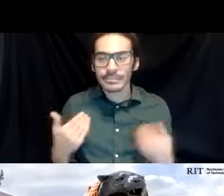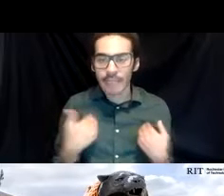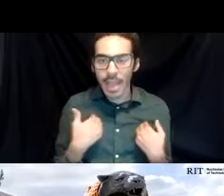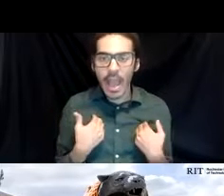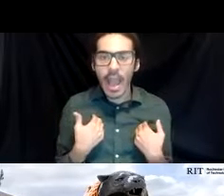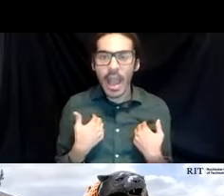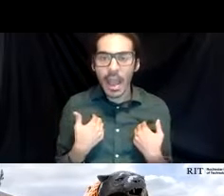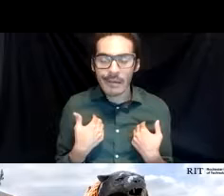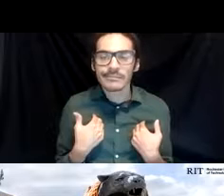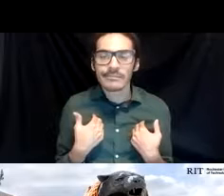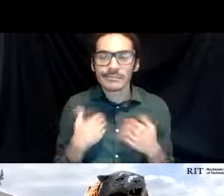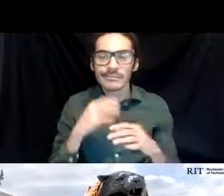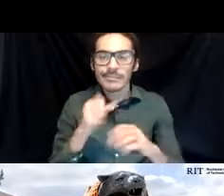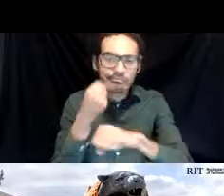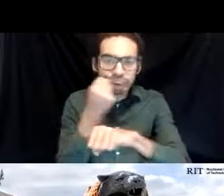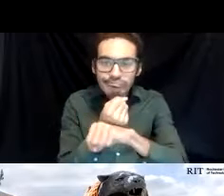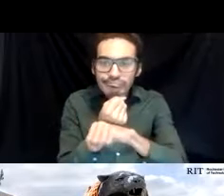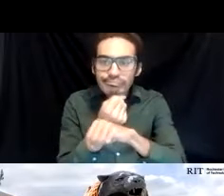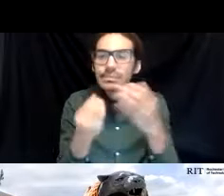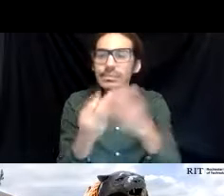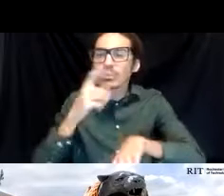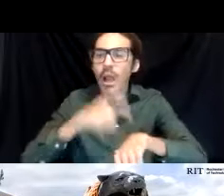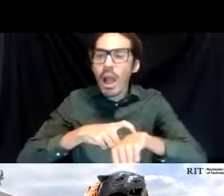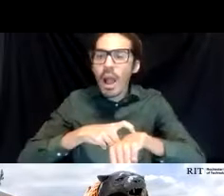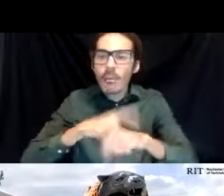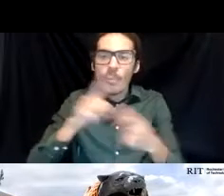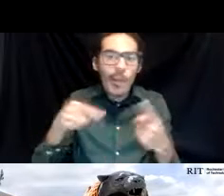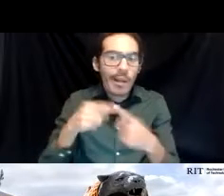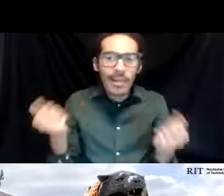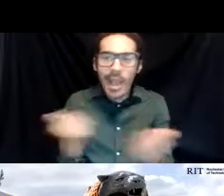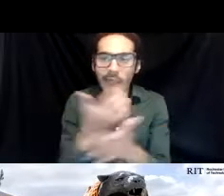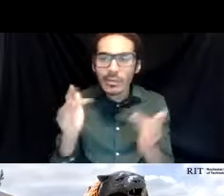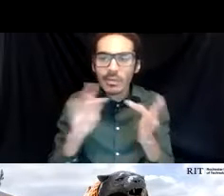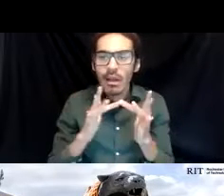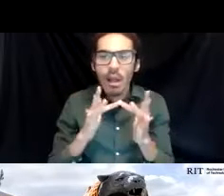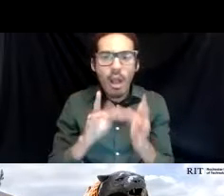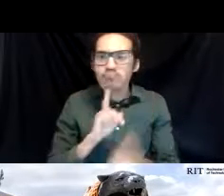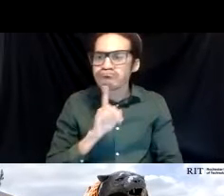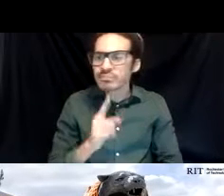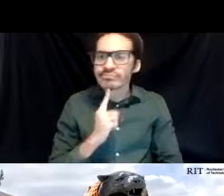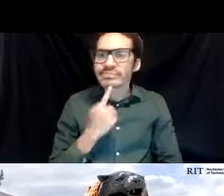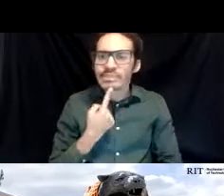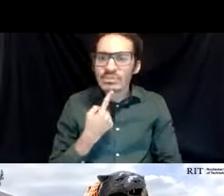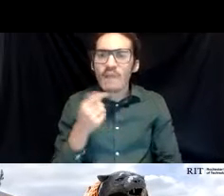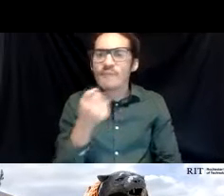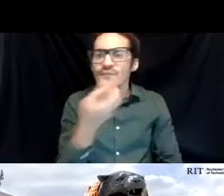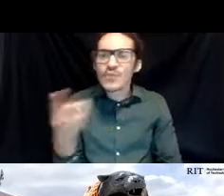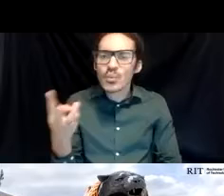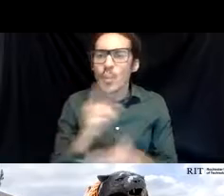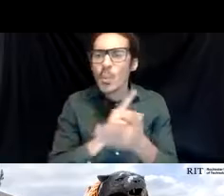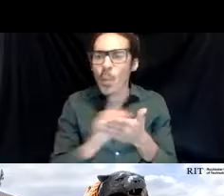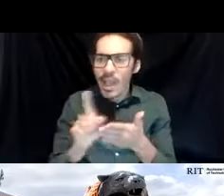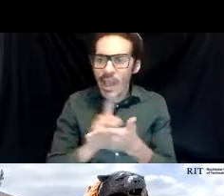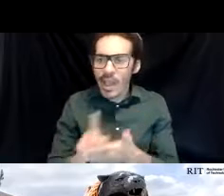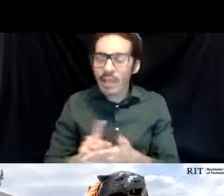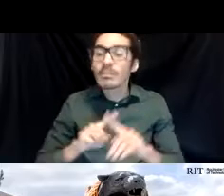the spring when everything went online, and it was rather severe for a couple of weeks. But right